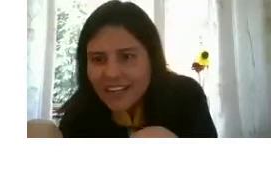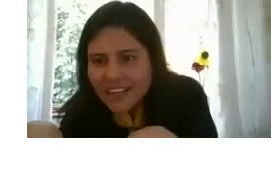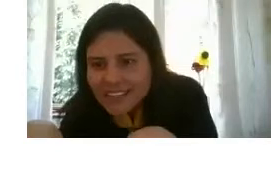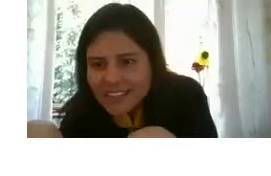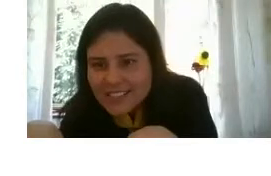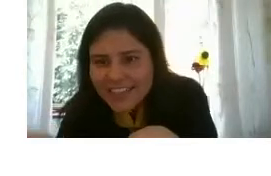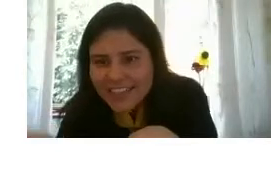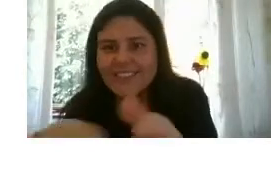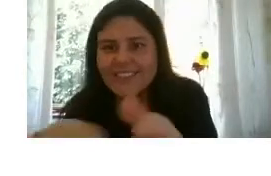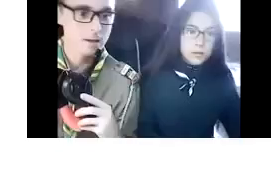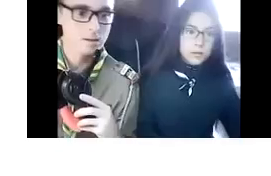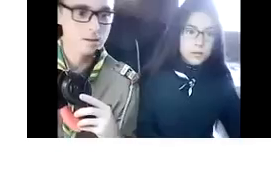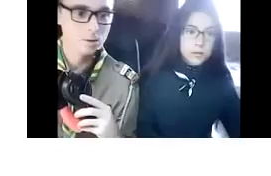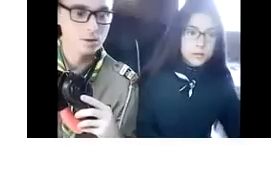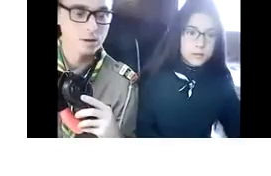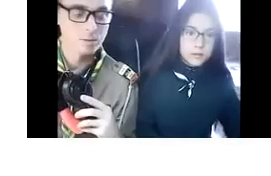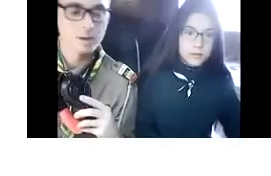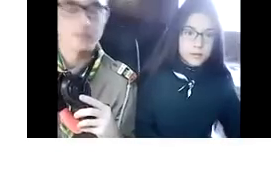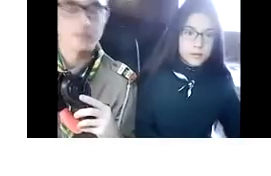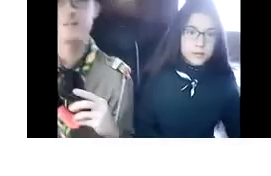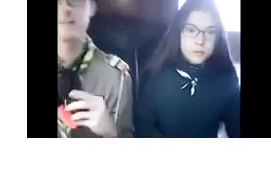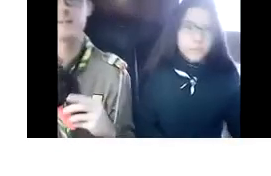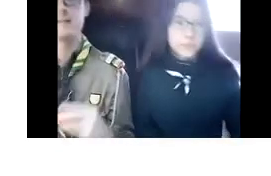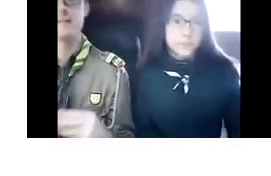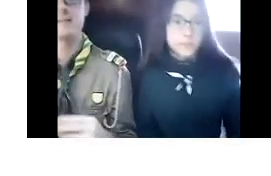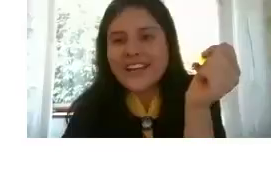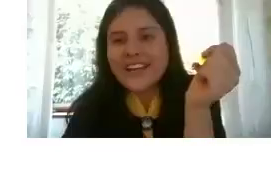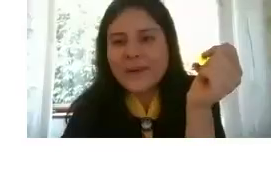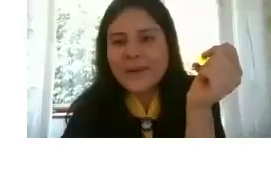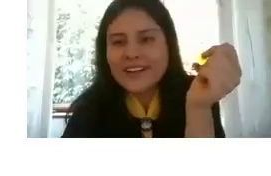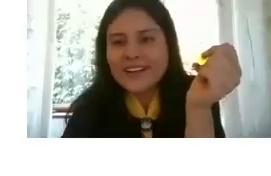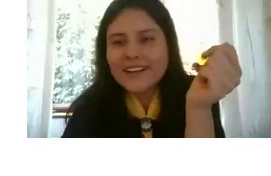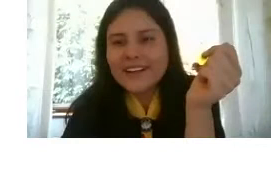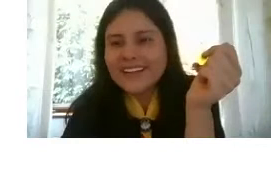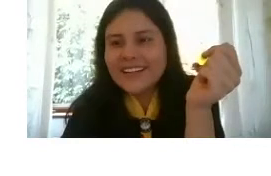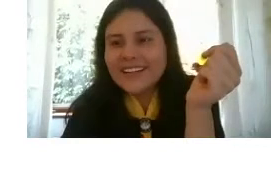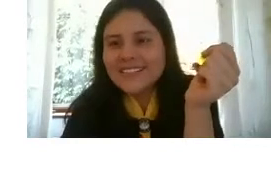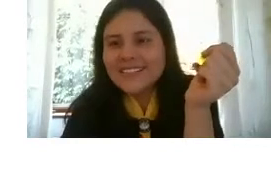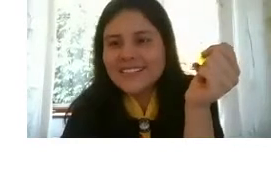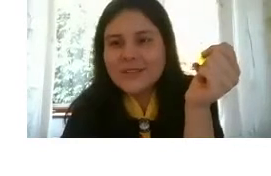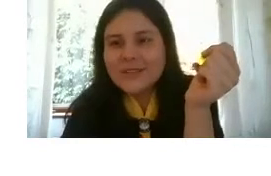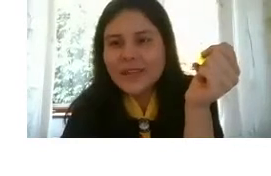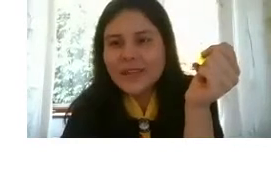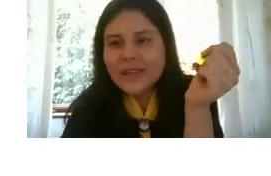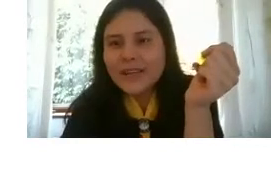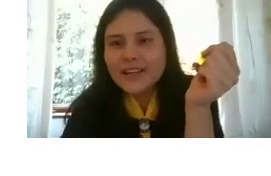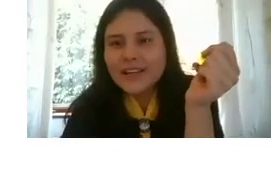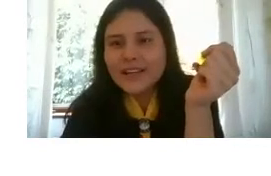And Okello, yes, okay. My daughter, Rebecca. Okay, Rebecca, let's see. I need to see Rebecca